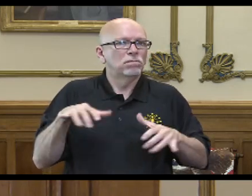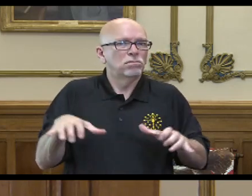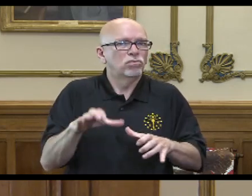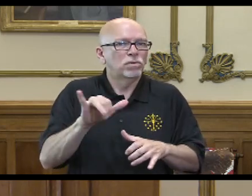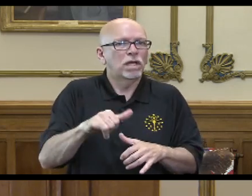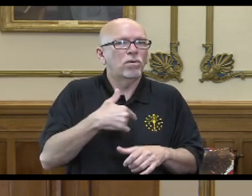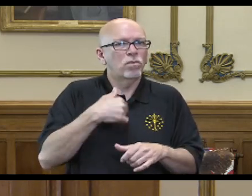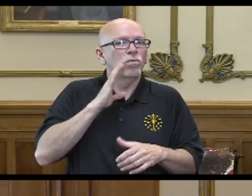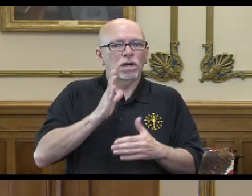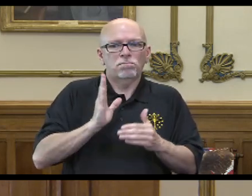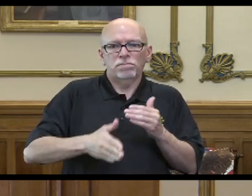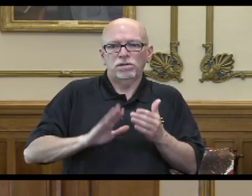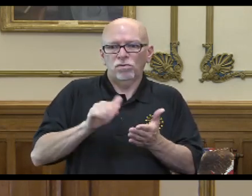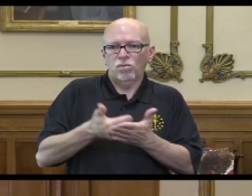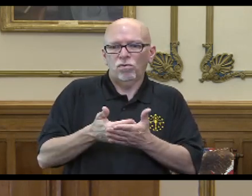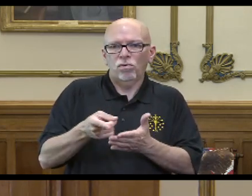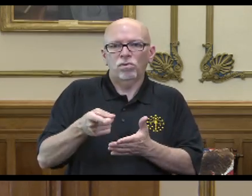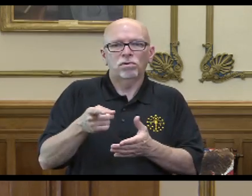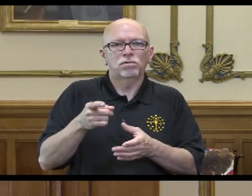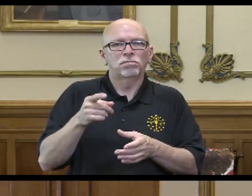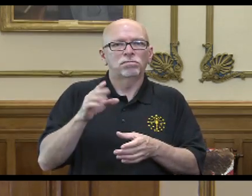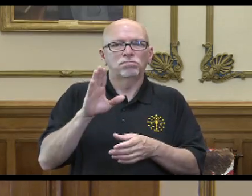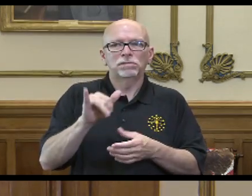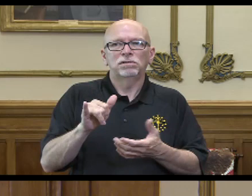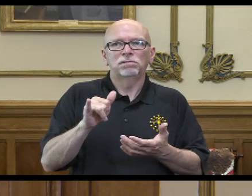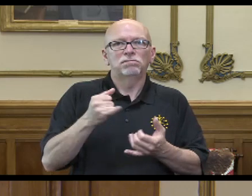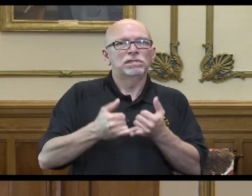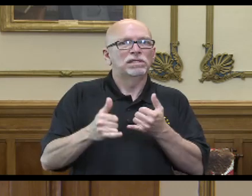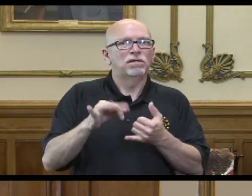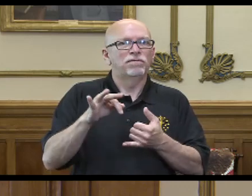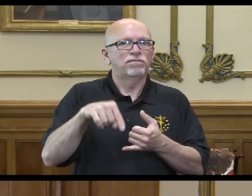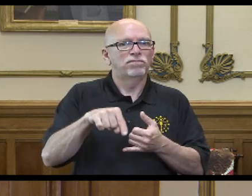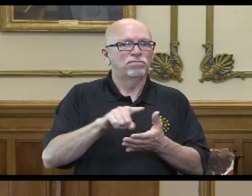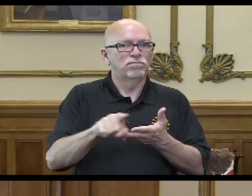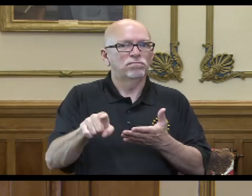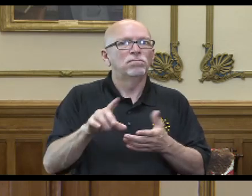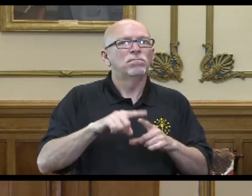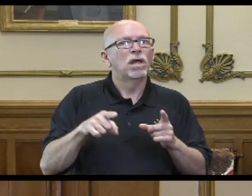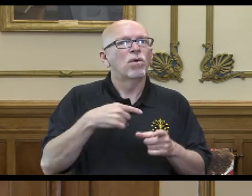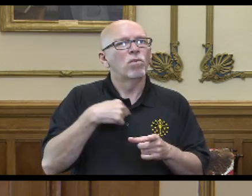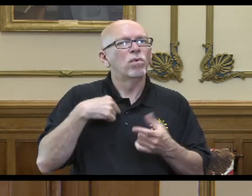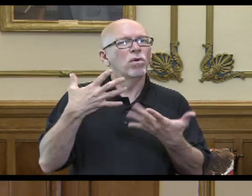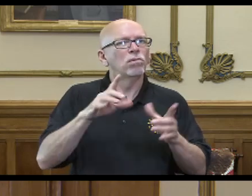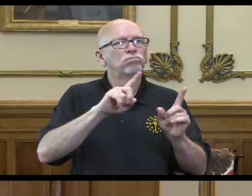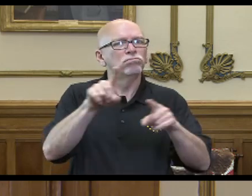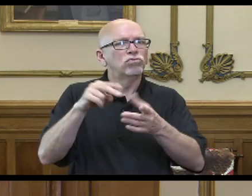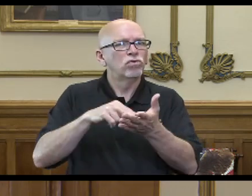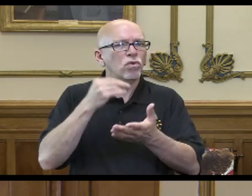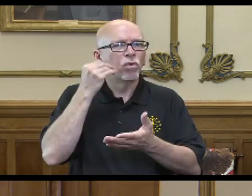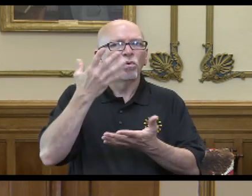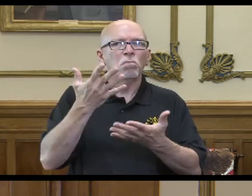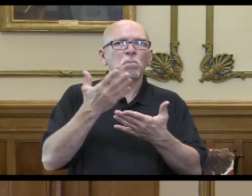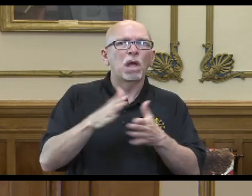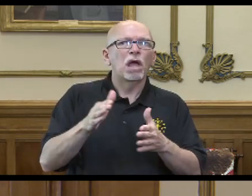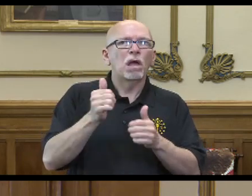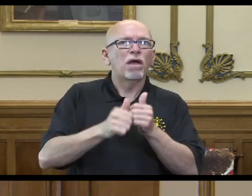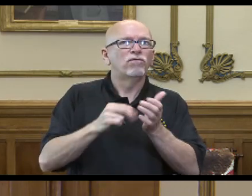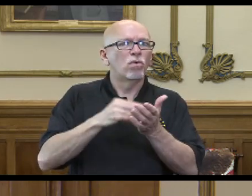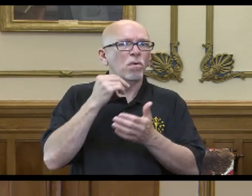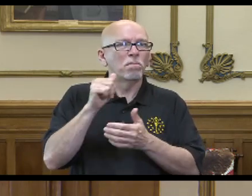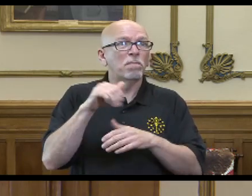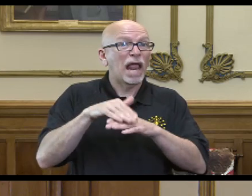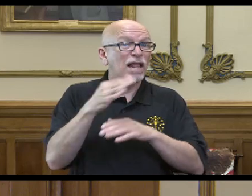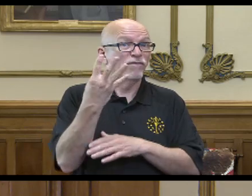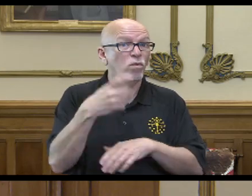completed all of those in all of the nursing homes by the end of the state. But we have been in nursing homes, I think on average, every nursing home at least